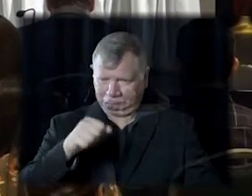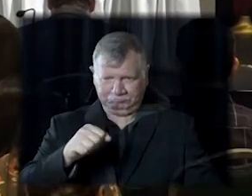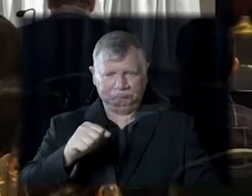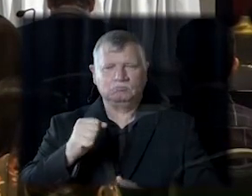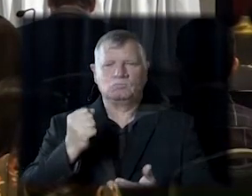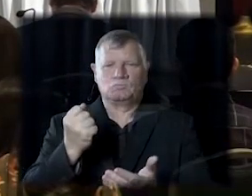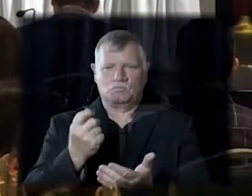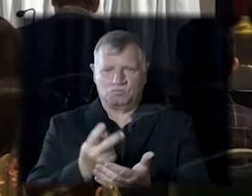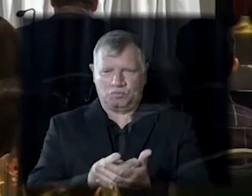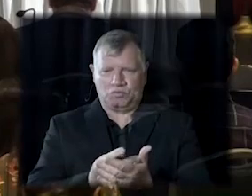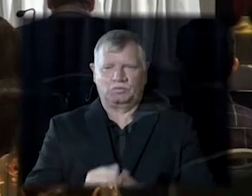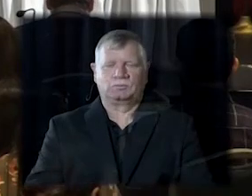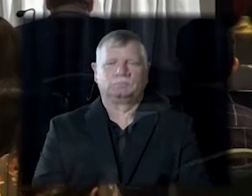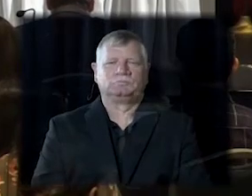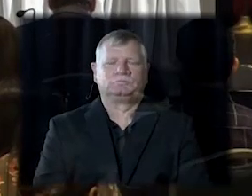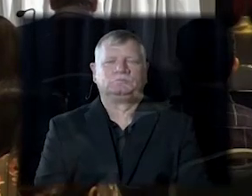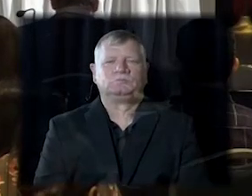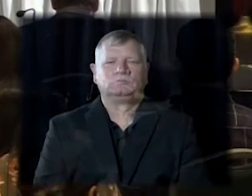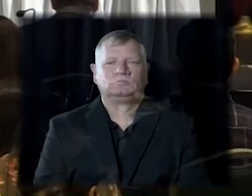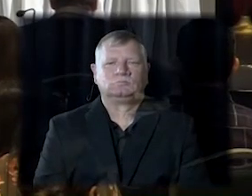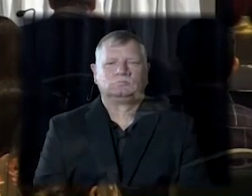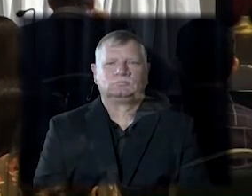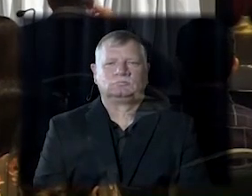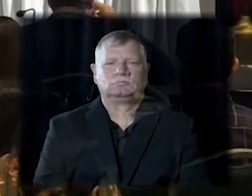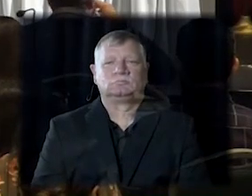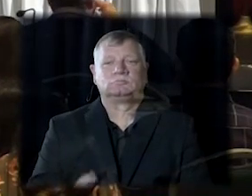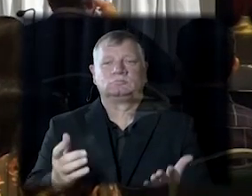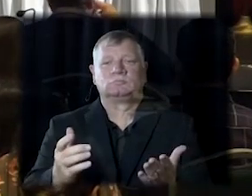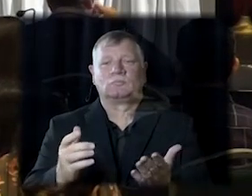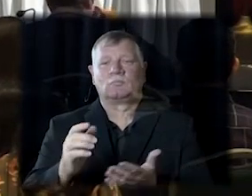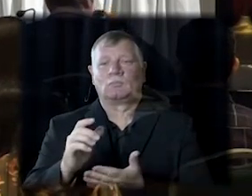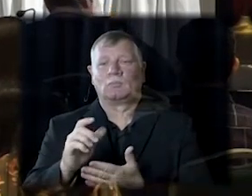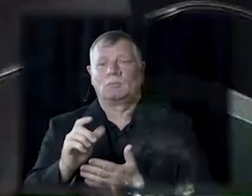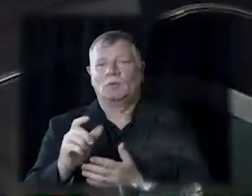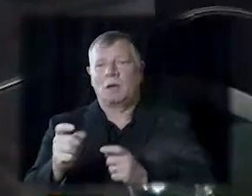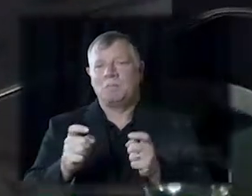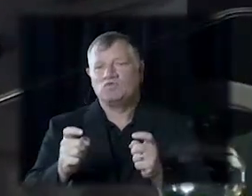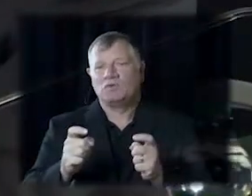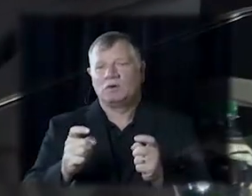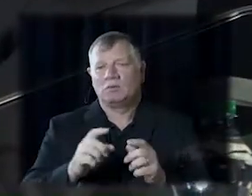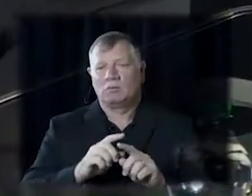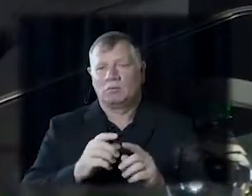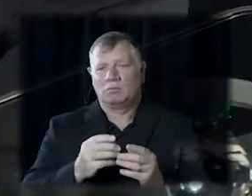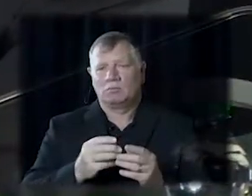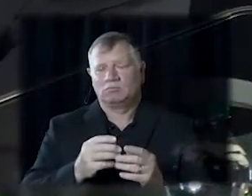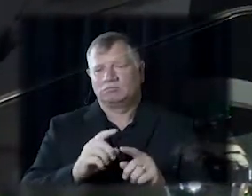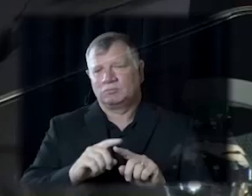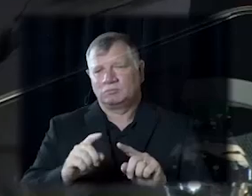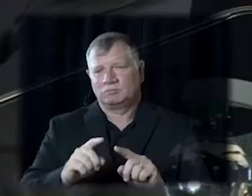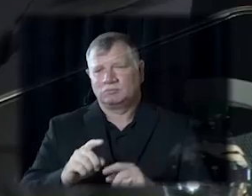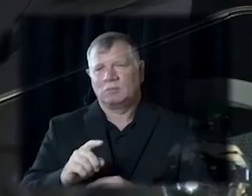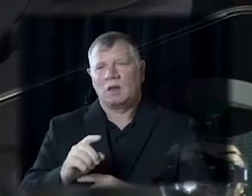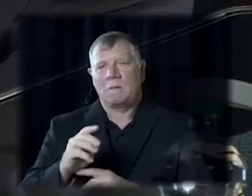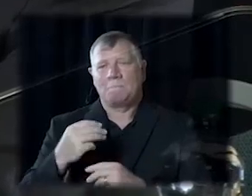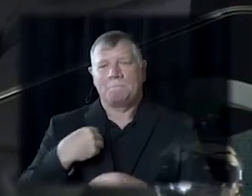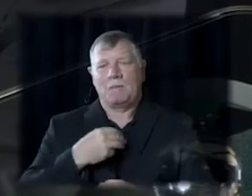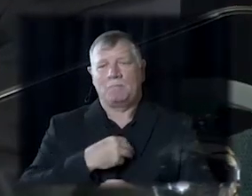are approved. Second item, administrative matters. Now I'd like to recognize Member Jose Ramon